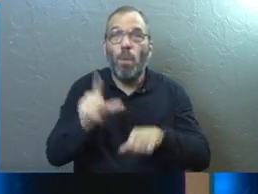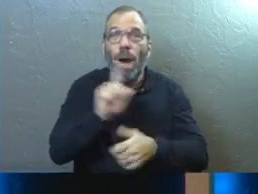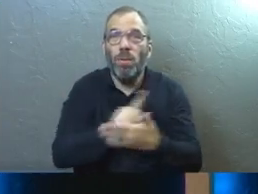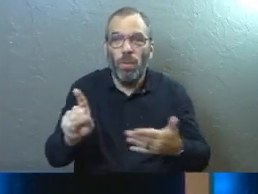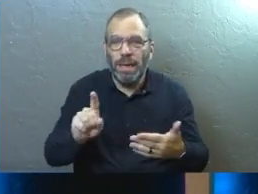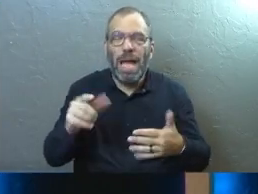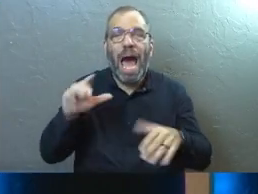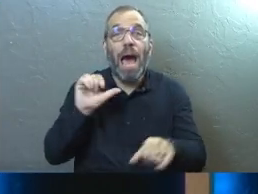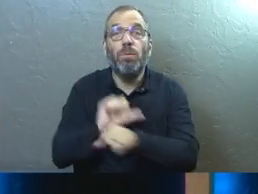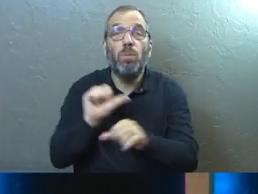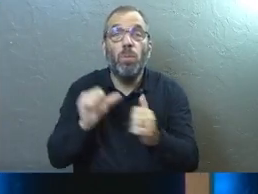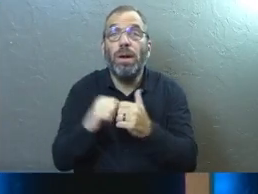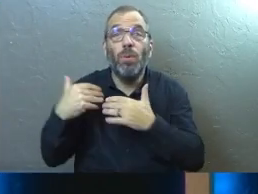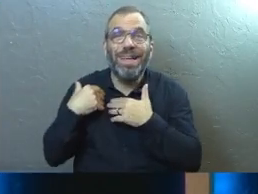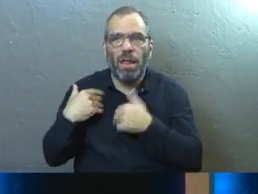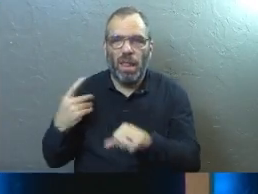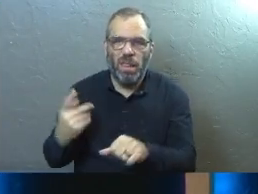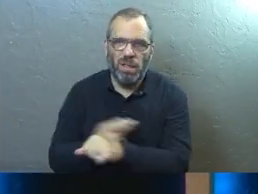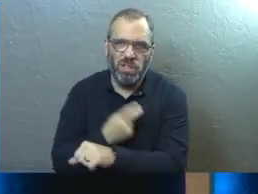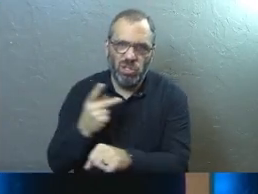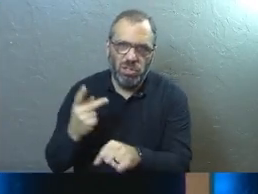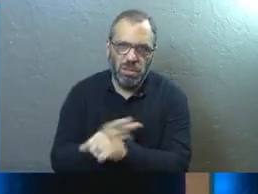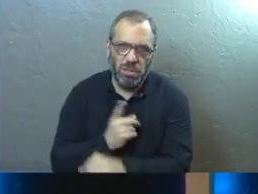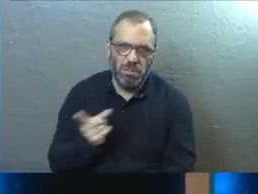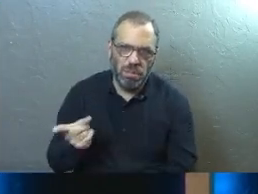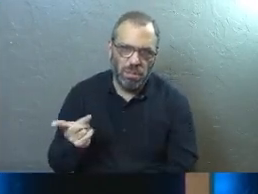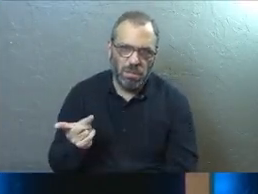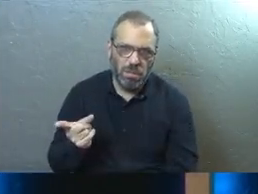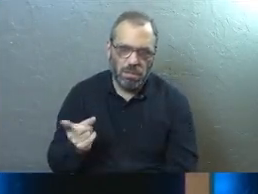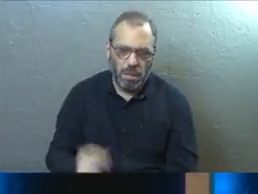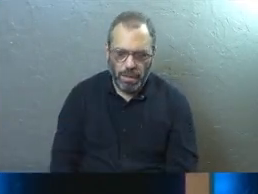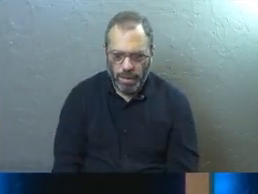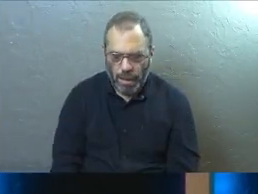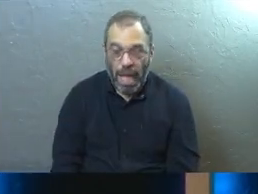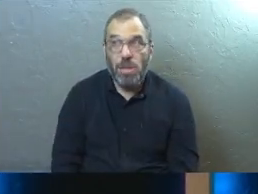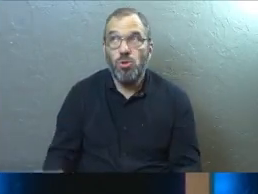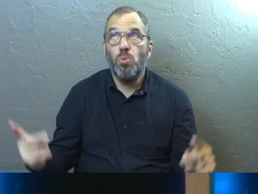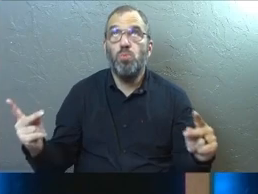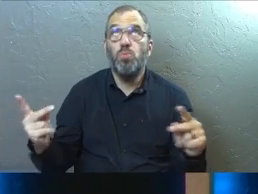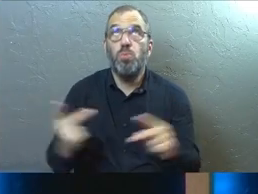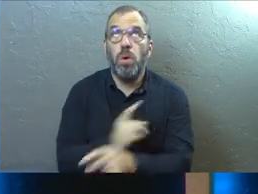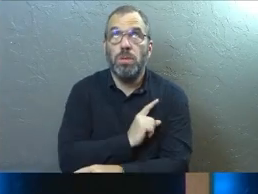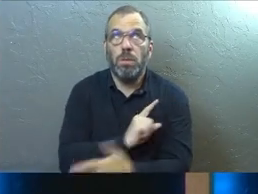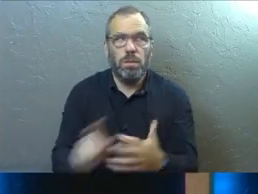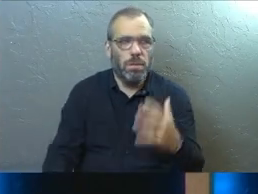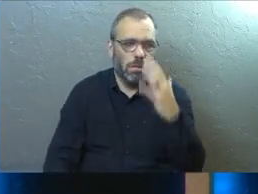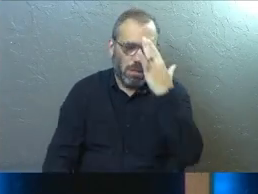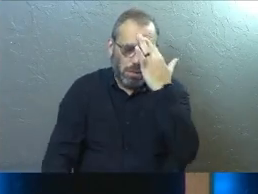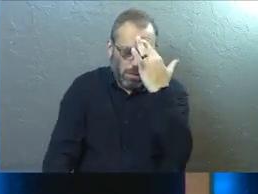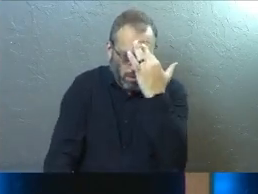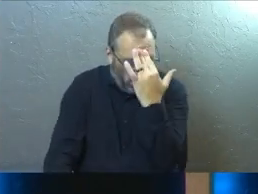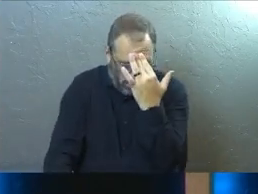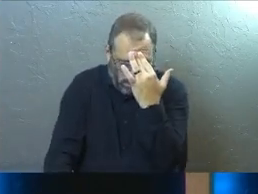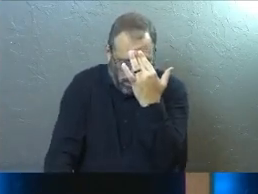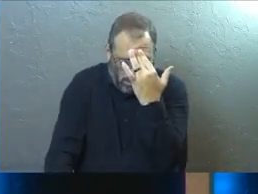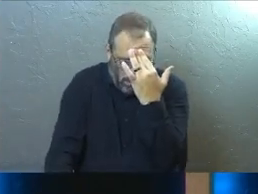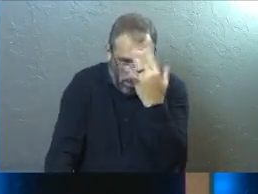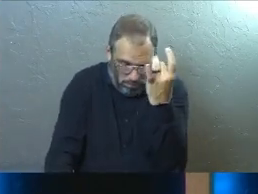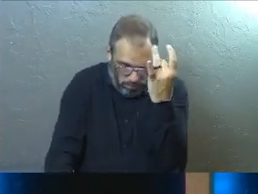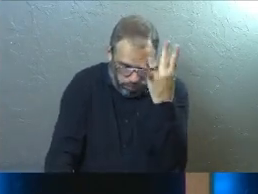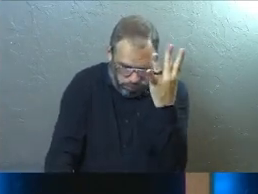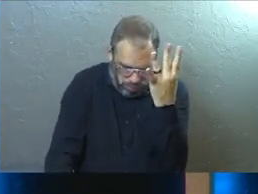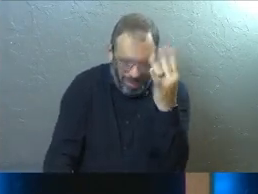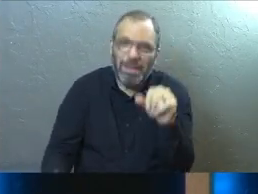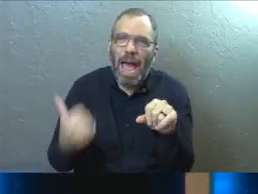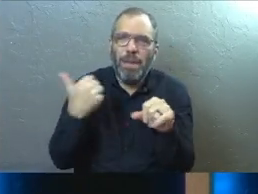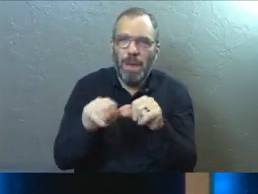week I was tasked with the sheep, okay? And it was the worst week of my life, okay? It was awful. And I